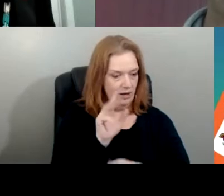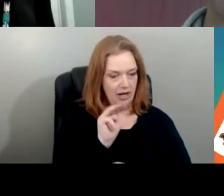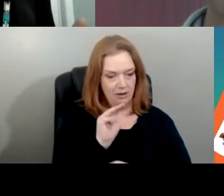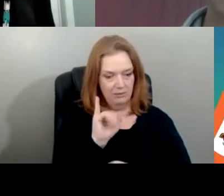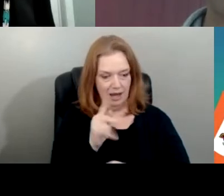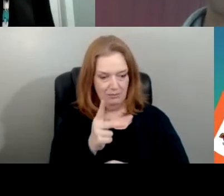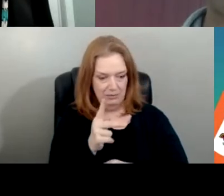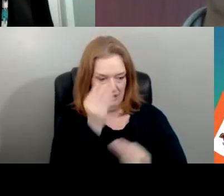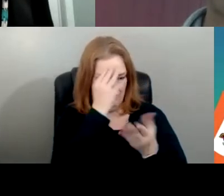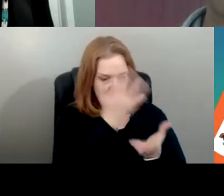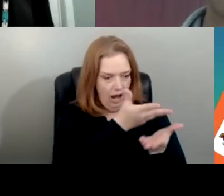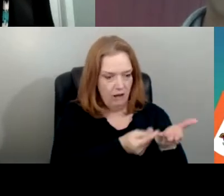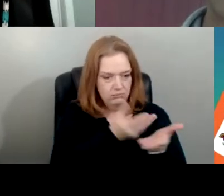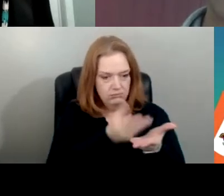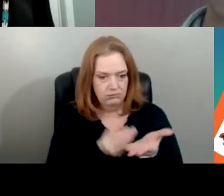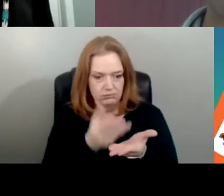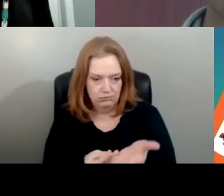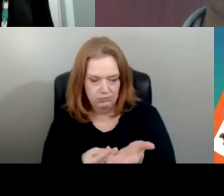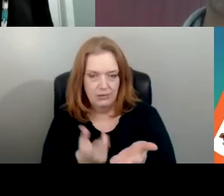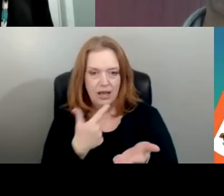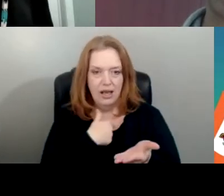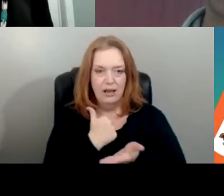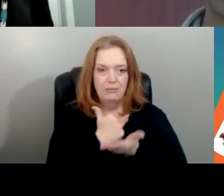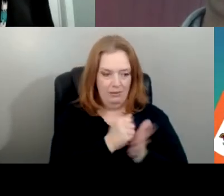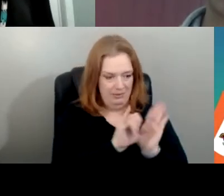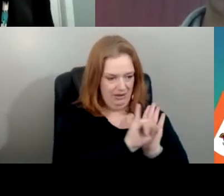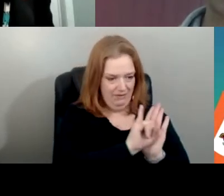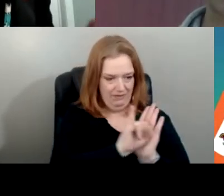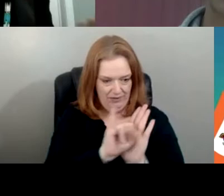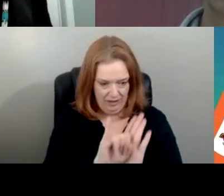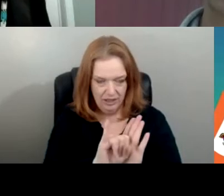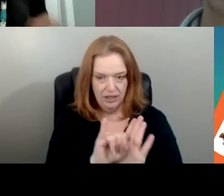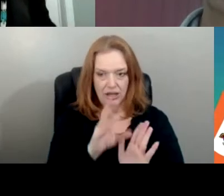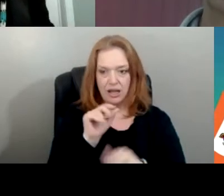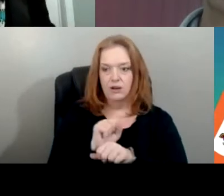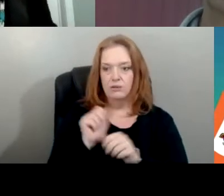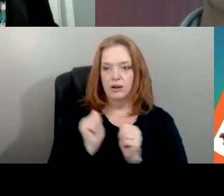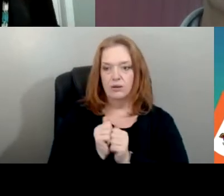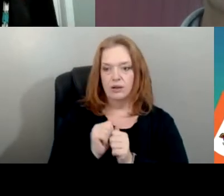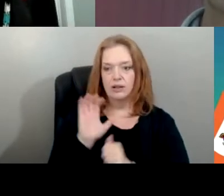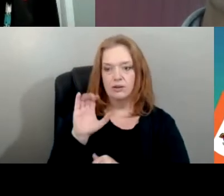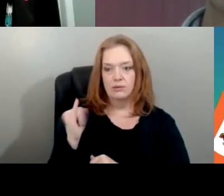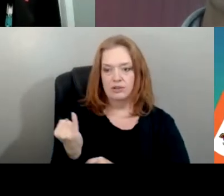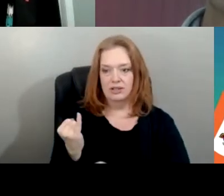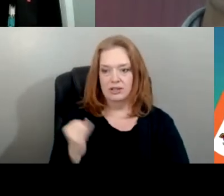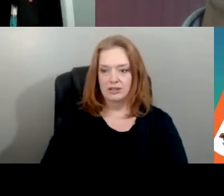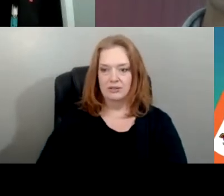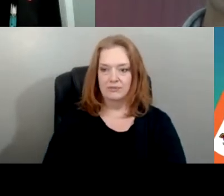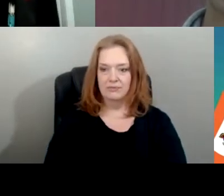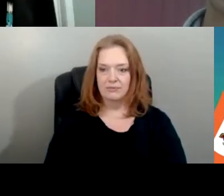And I'm working with the Criminal Justice Department too on that project. I story myself into this work